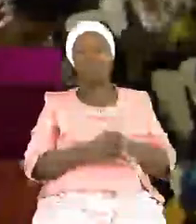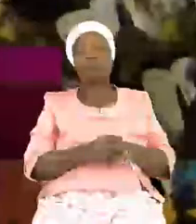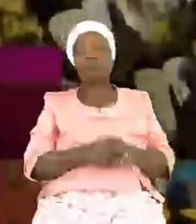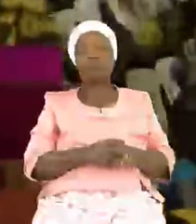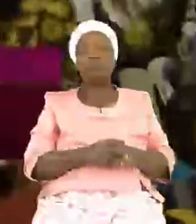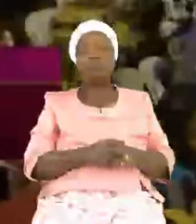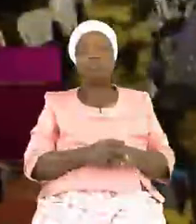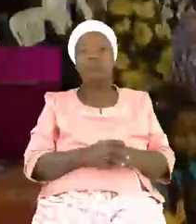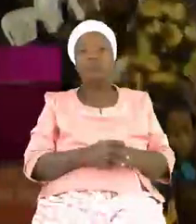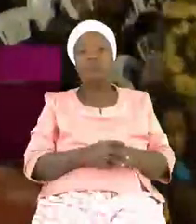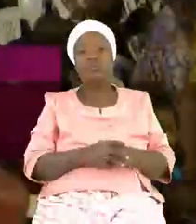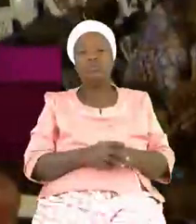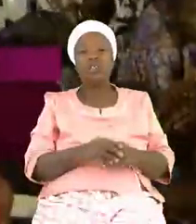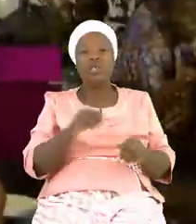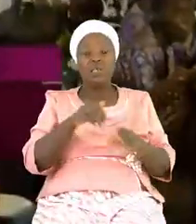In